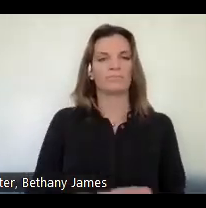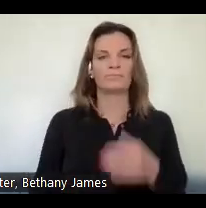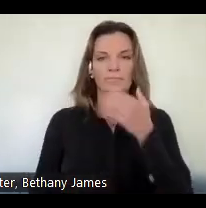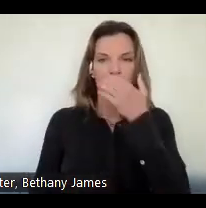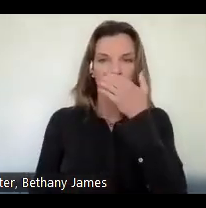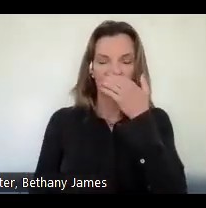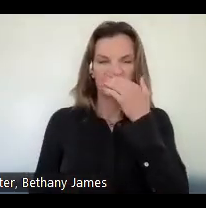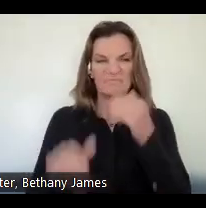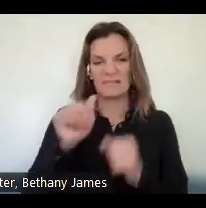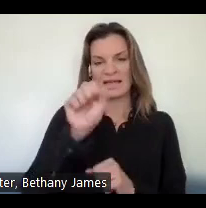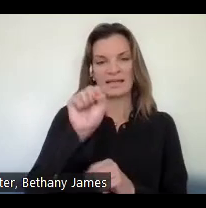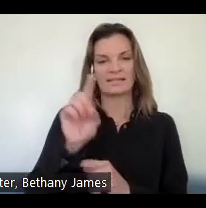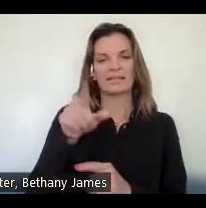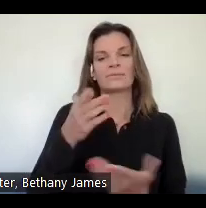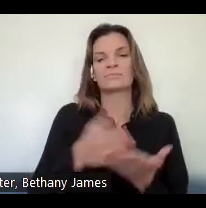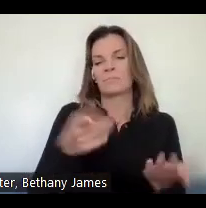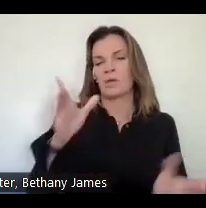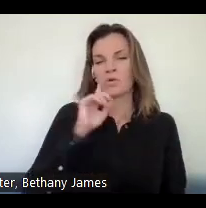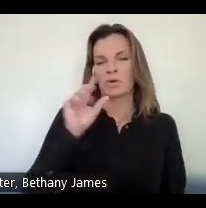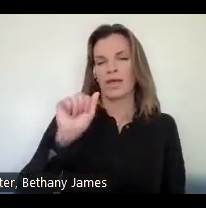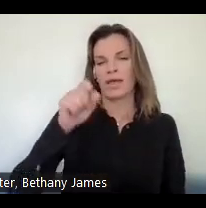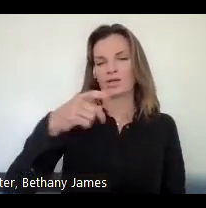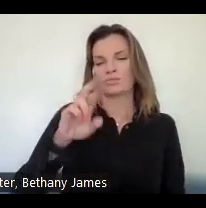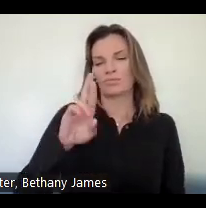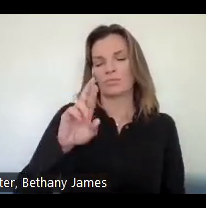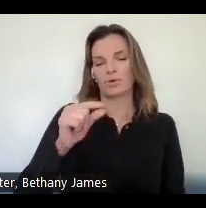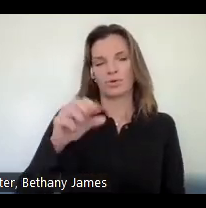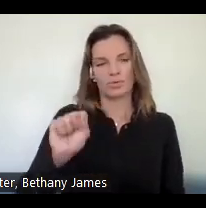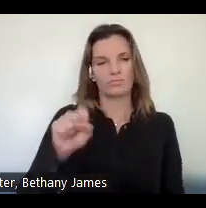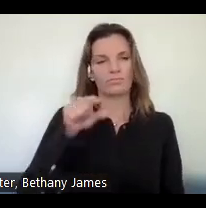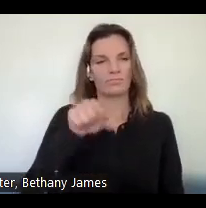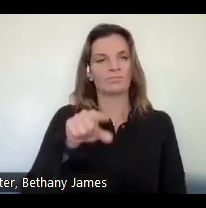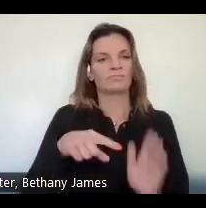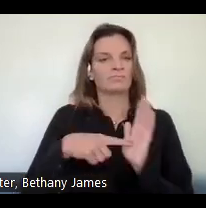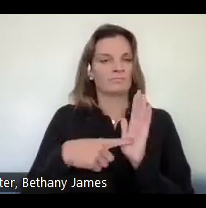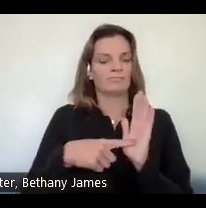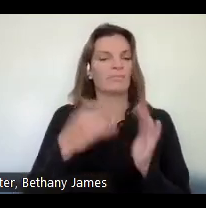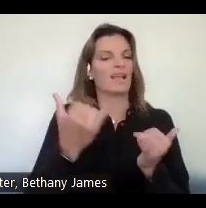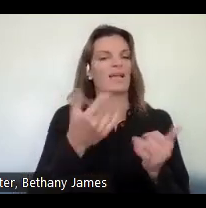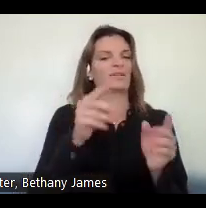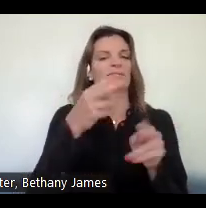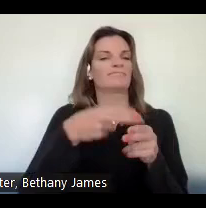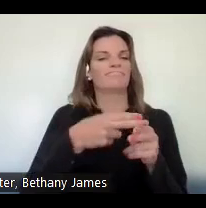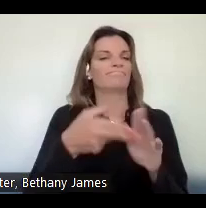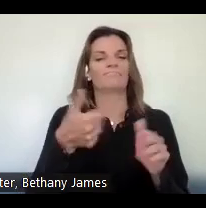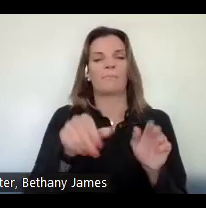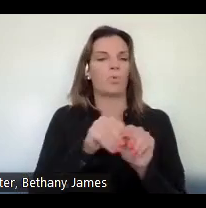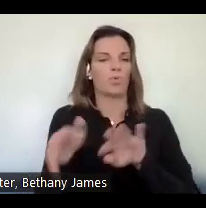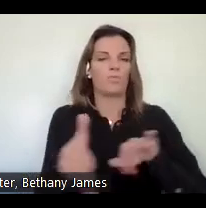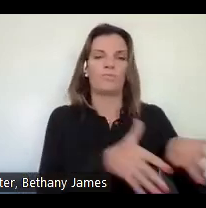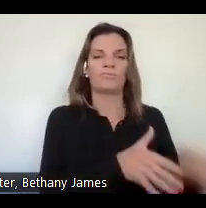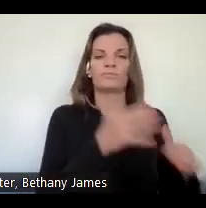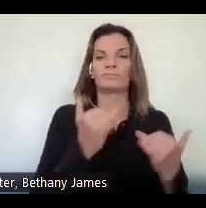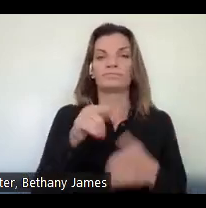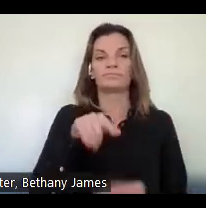look at autism, they really look at how individuals function. So there are 3 primary levels. The level 1 are those individuals